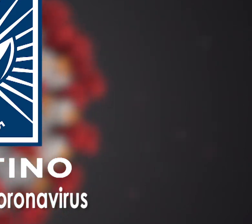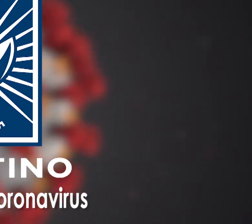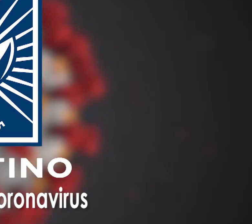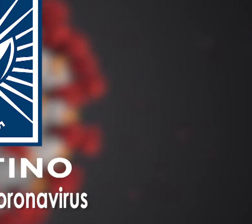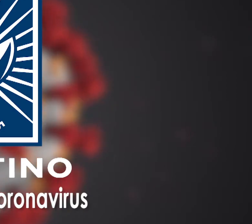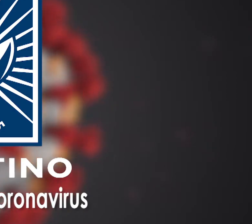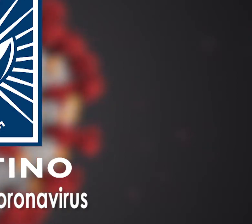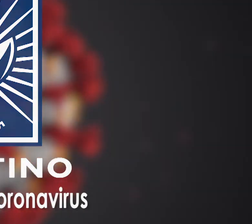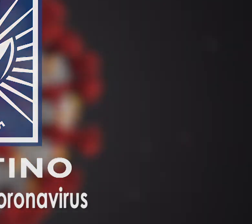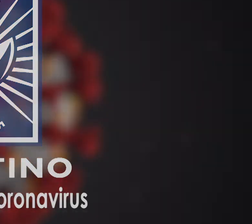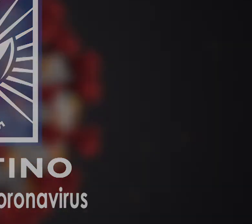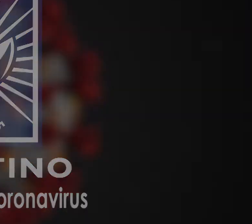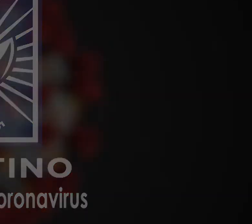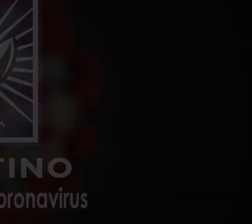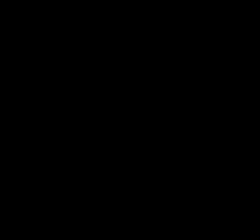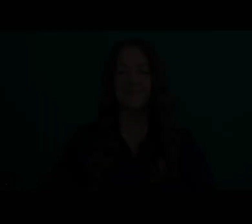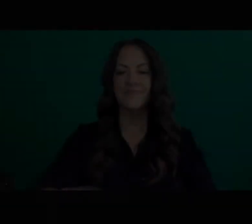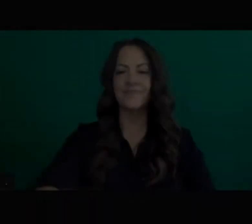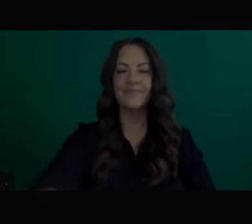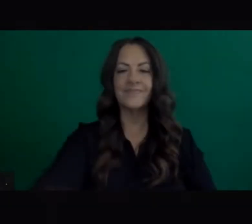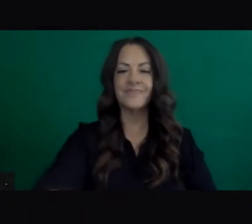cupertino.org/coronavirus.